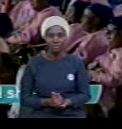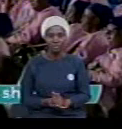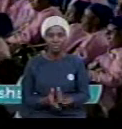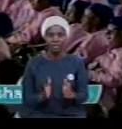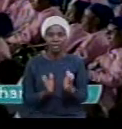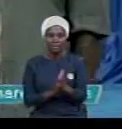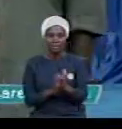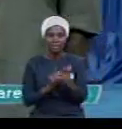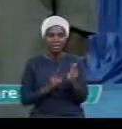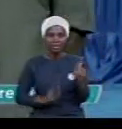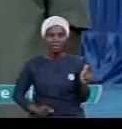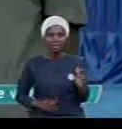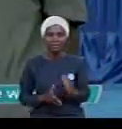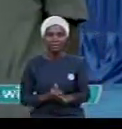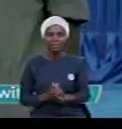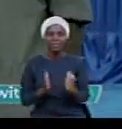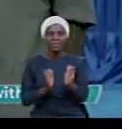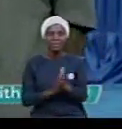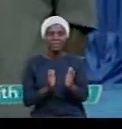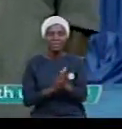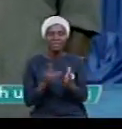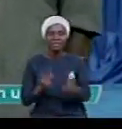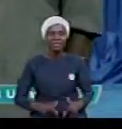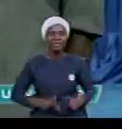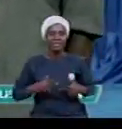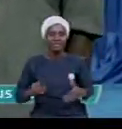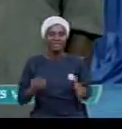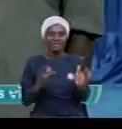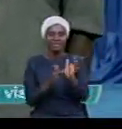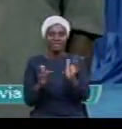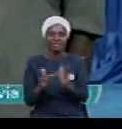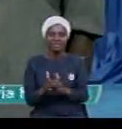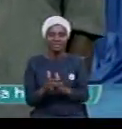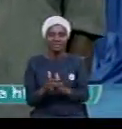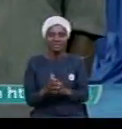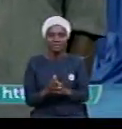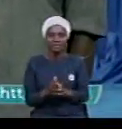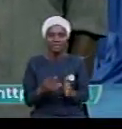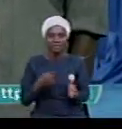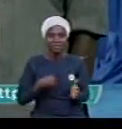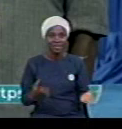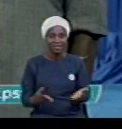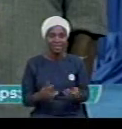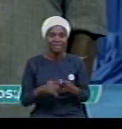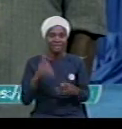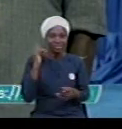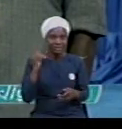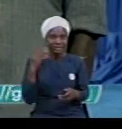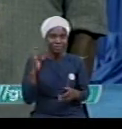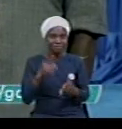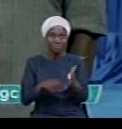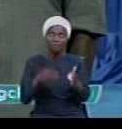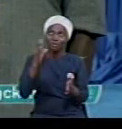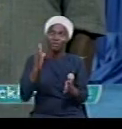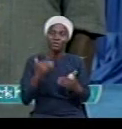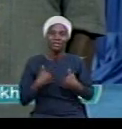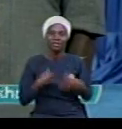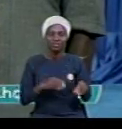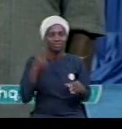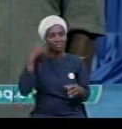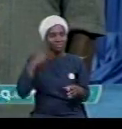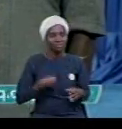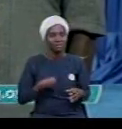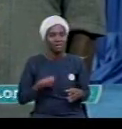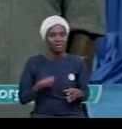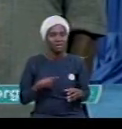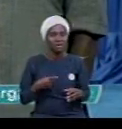Lord. Praise the living Jesus. So I'm here to testify of what God has done for me. For like more than